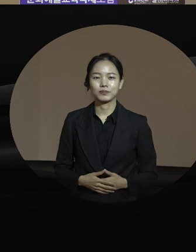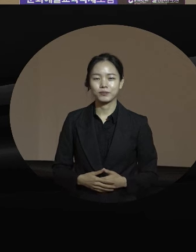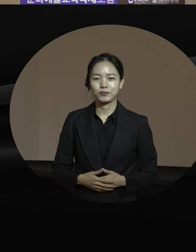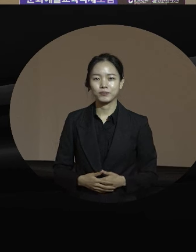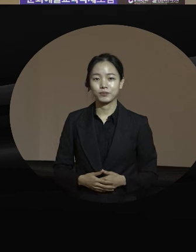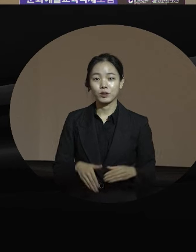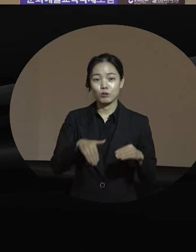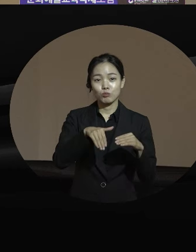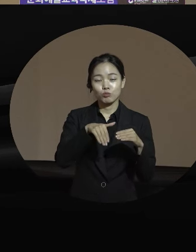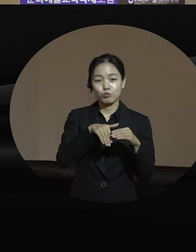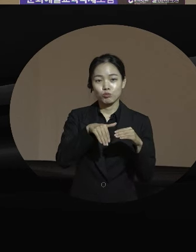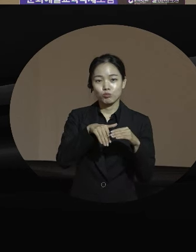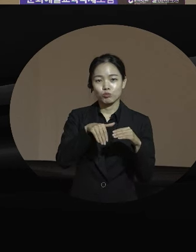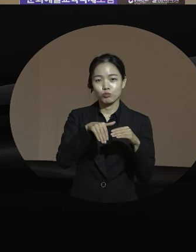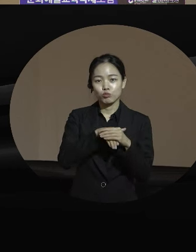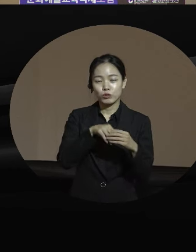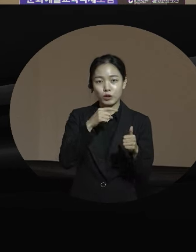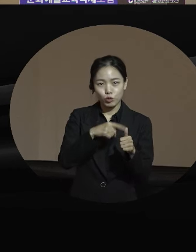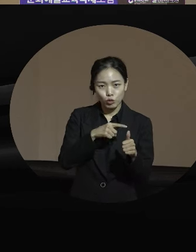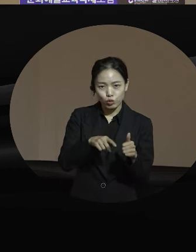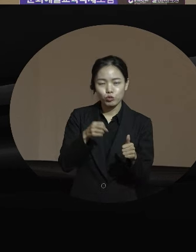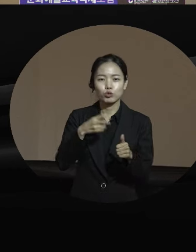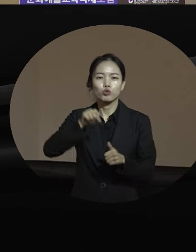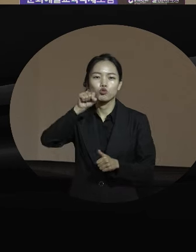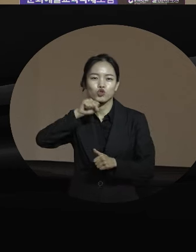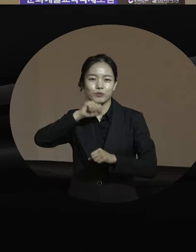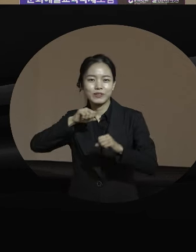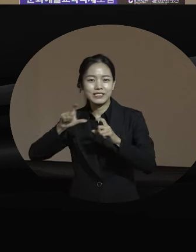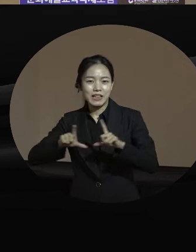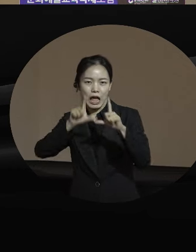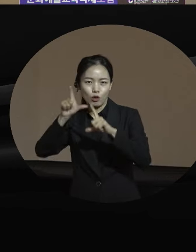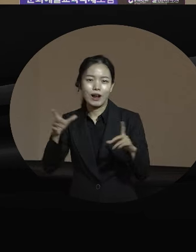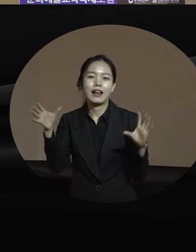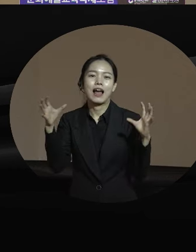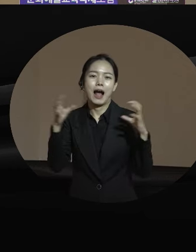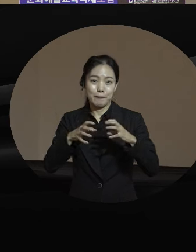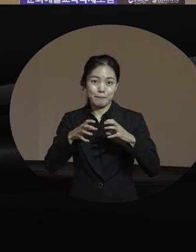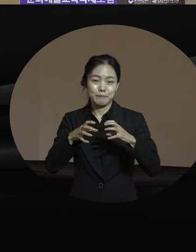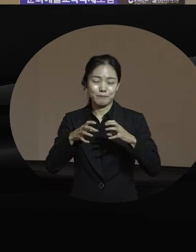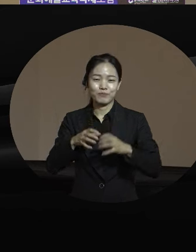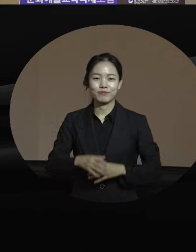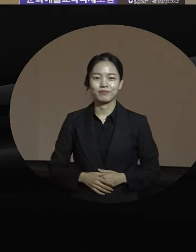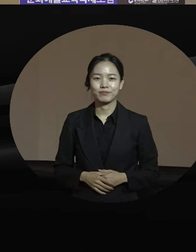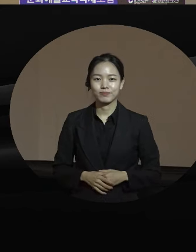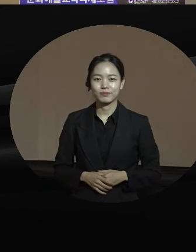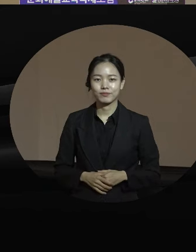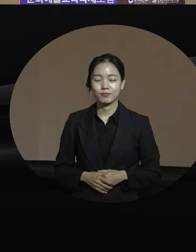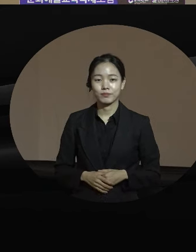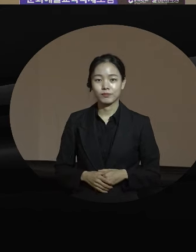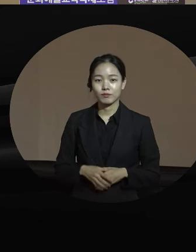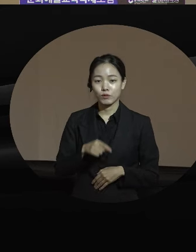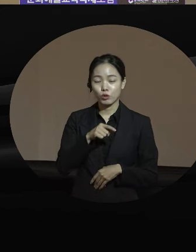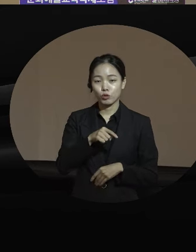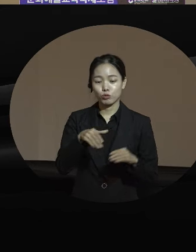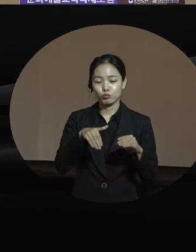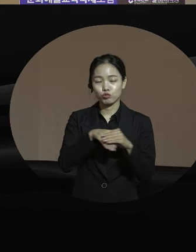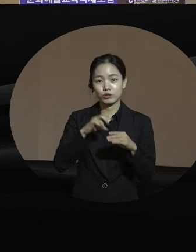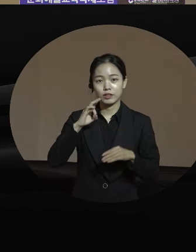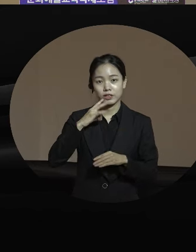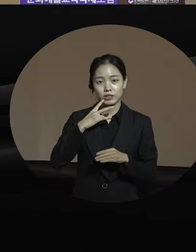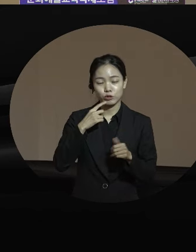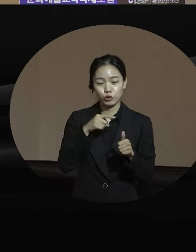The cultural education plan is a local agreement conducted together between educational and arts and cultural services